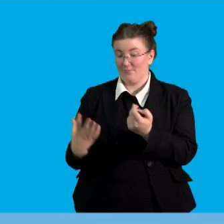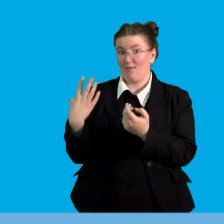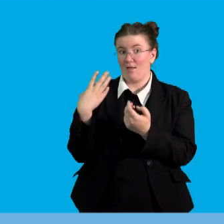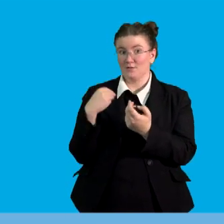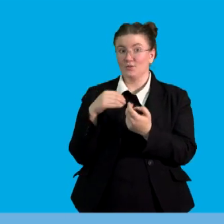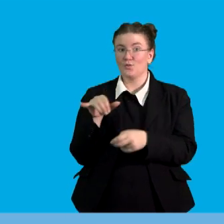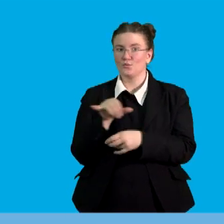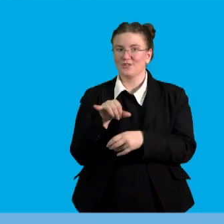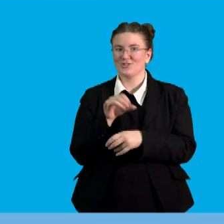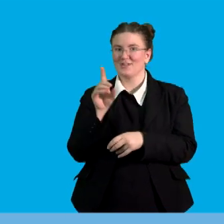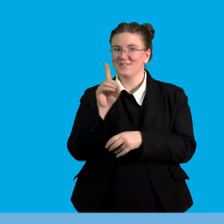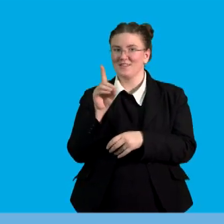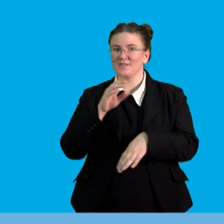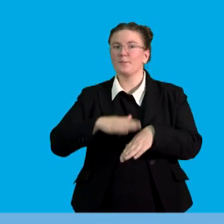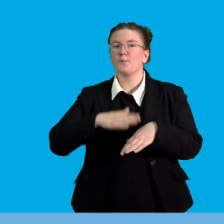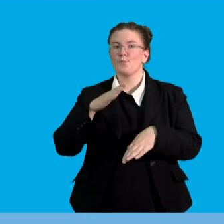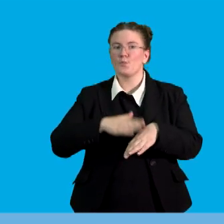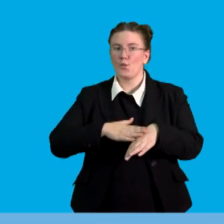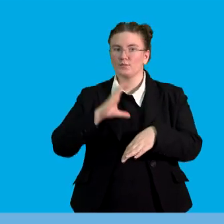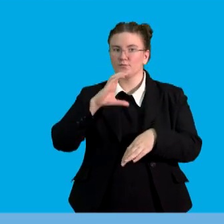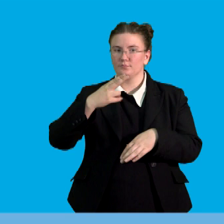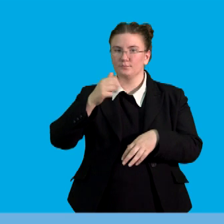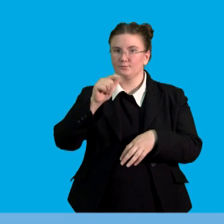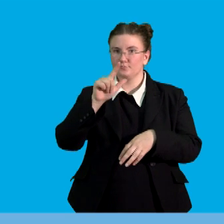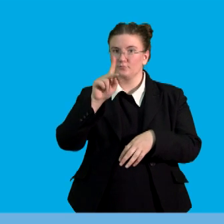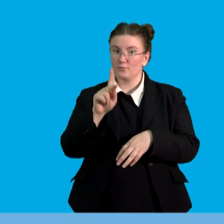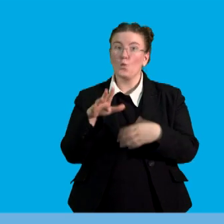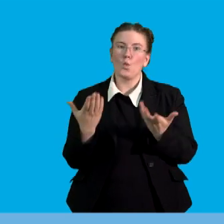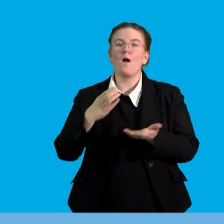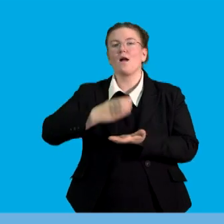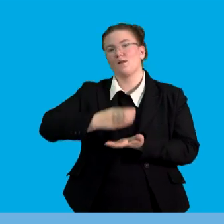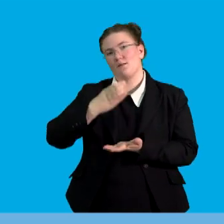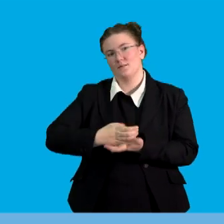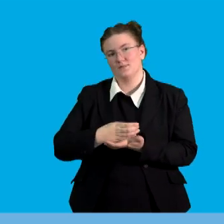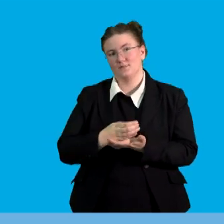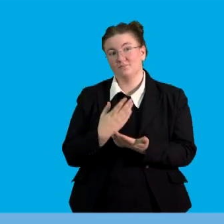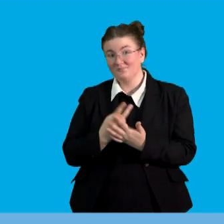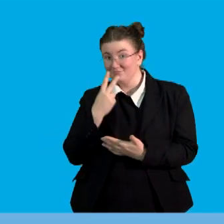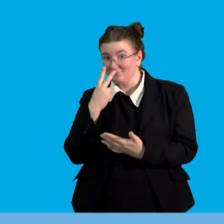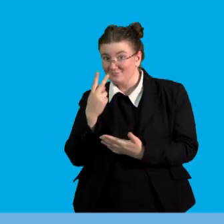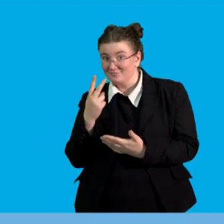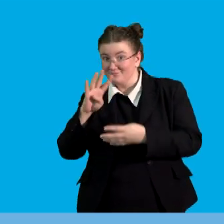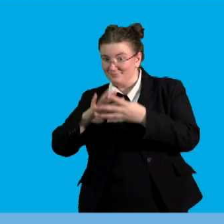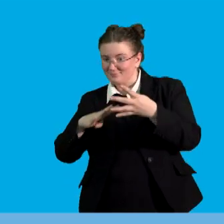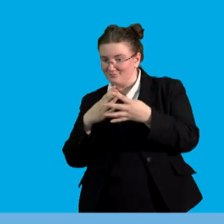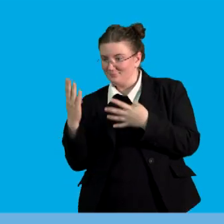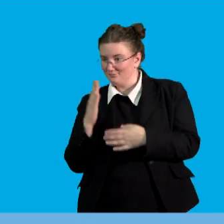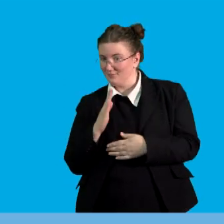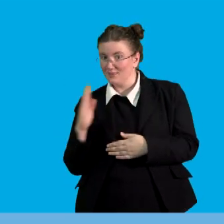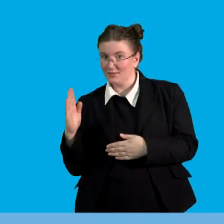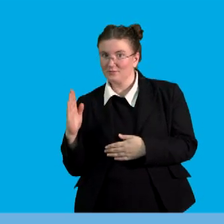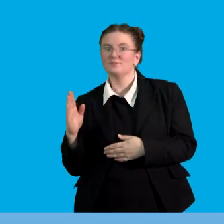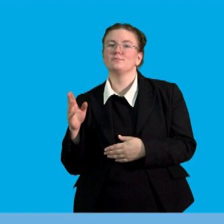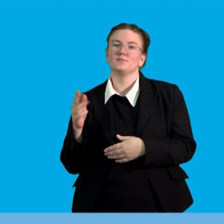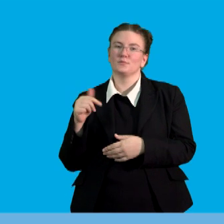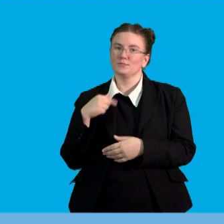that which one or which is more dense, a chalk or a glass? So we are given the densities on this side. We are looking at